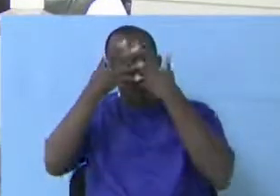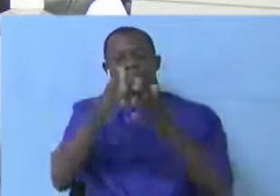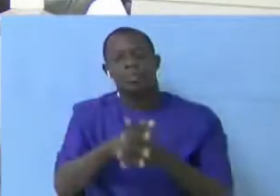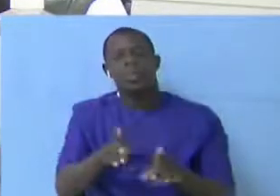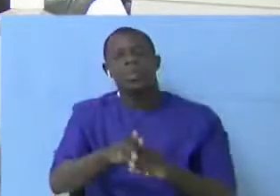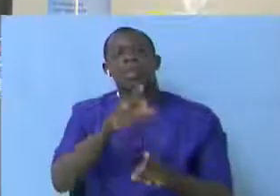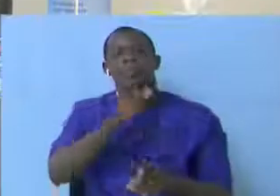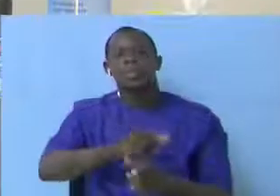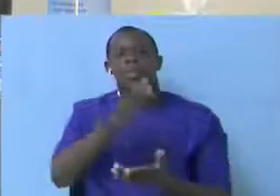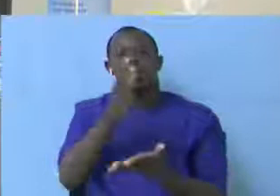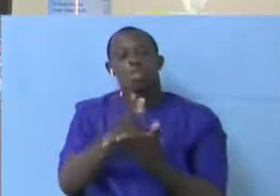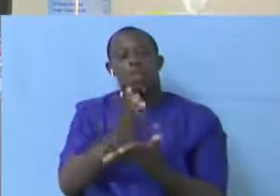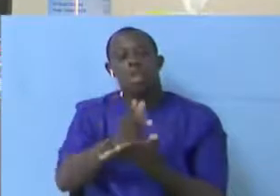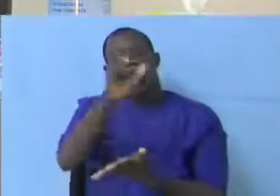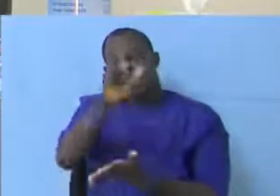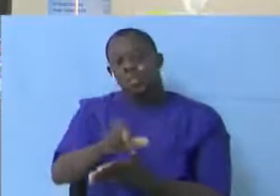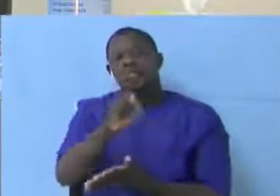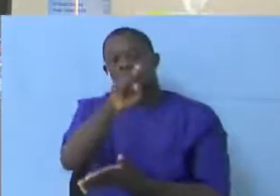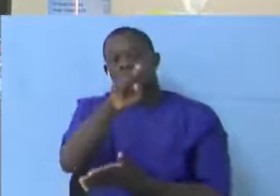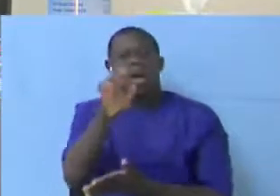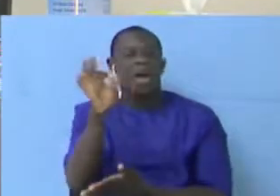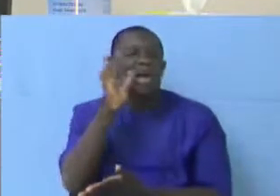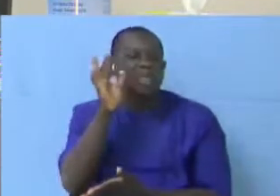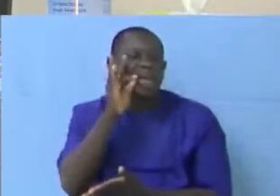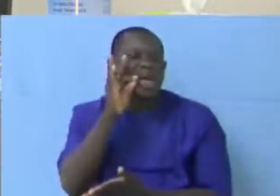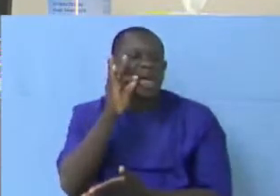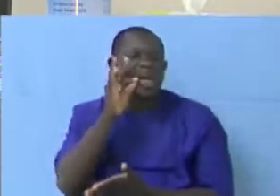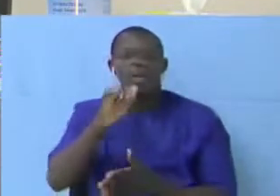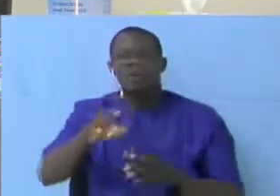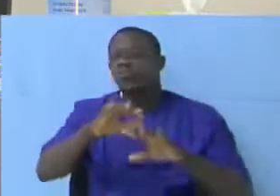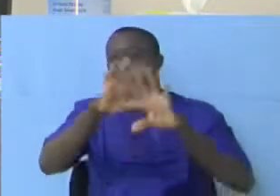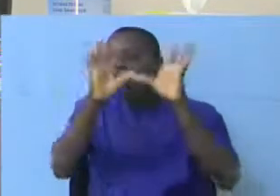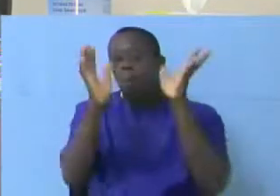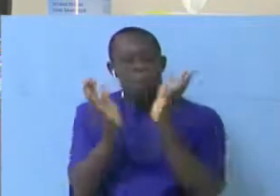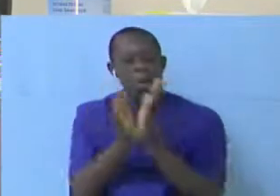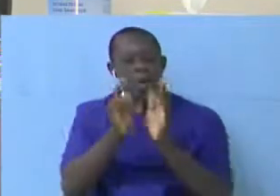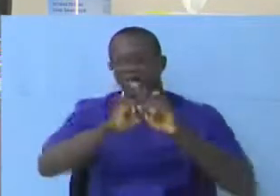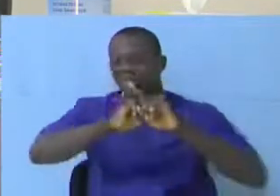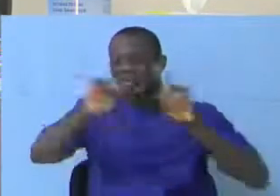Mr. Witness, you are answering an entirely different question.